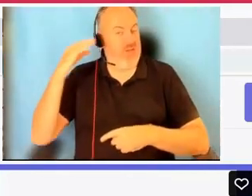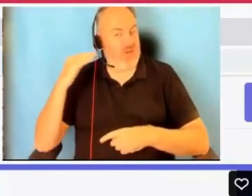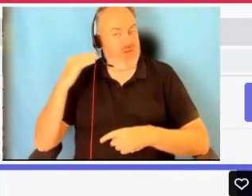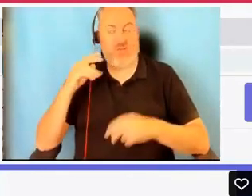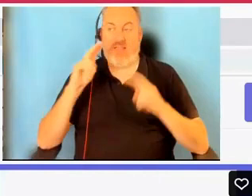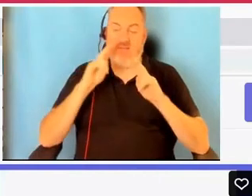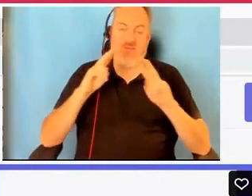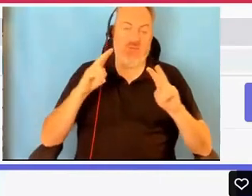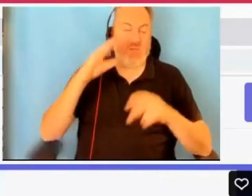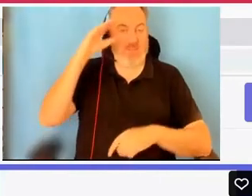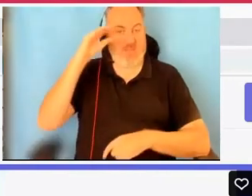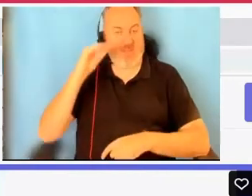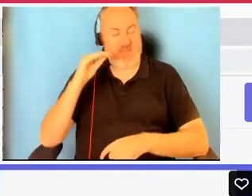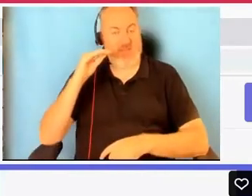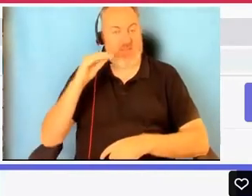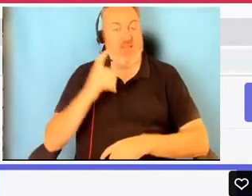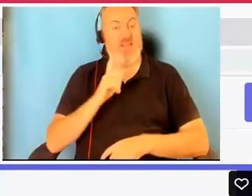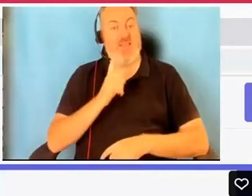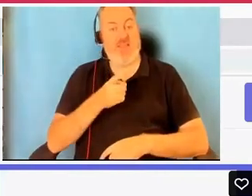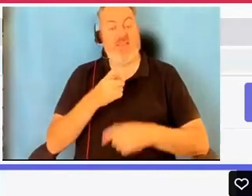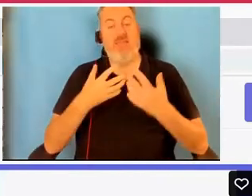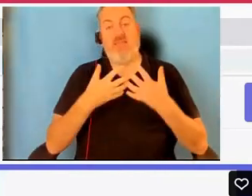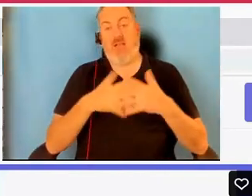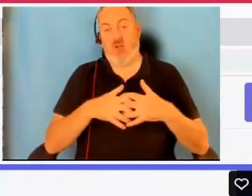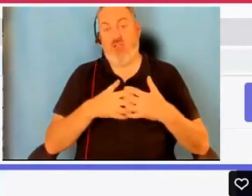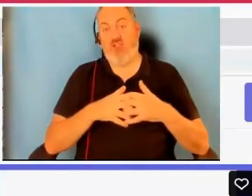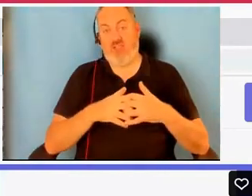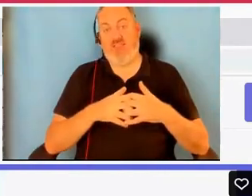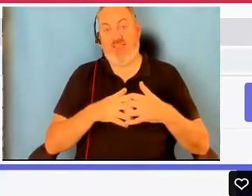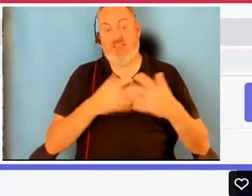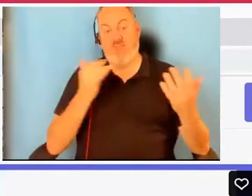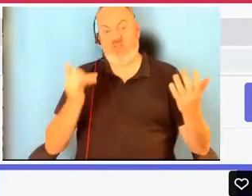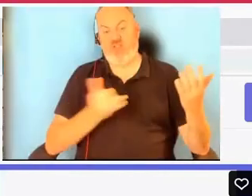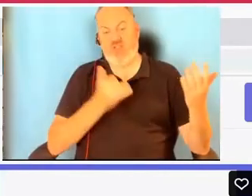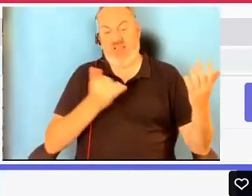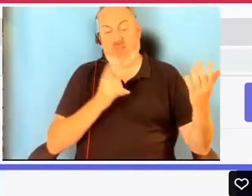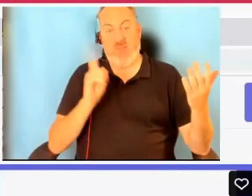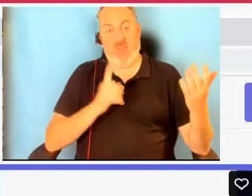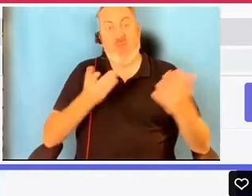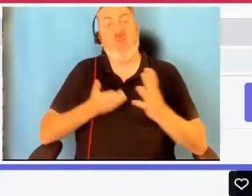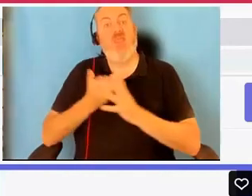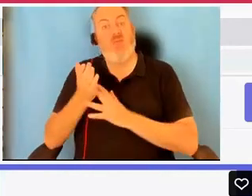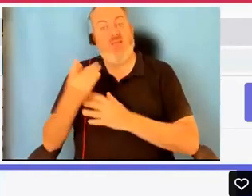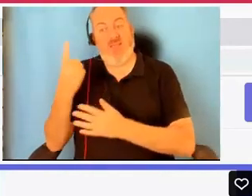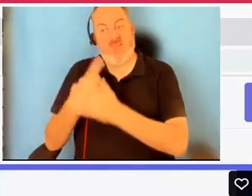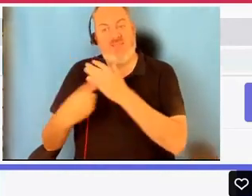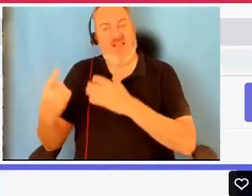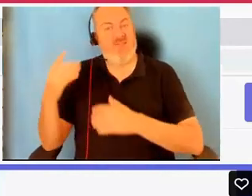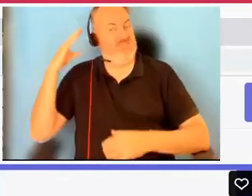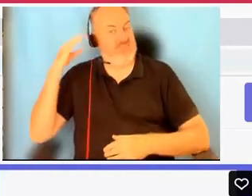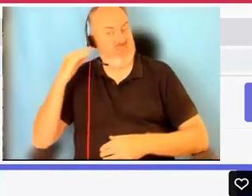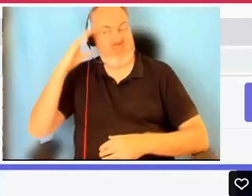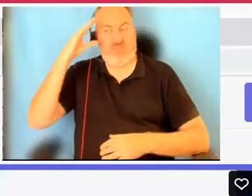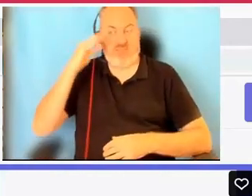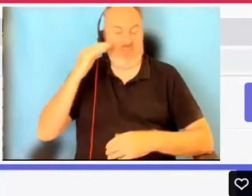all pieces of technology that have been reviewed by people with lived experience of these long-term conditions. And if you'd